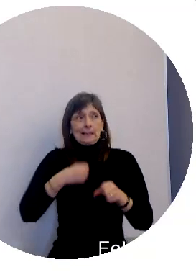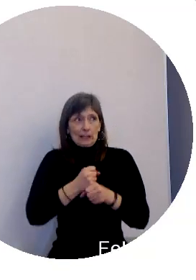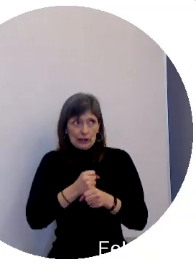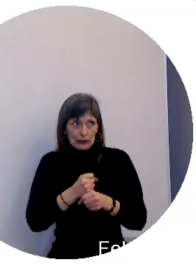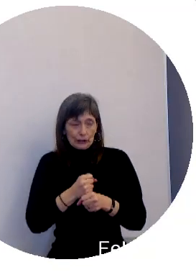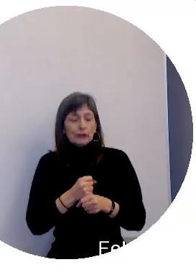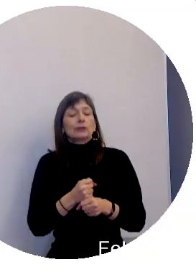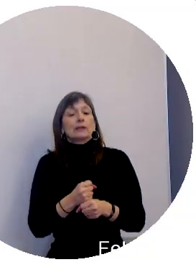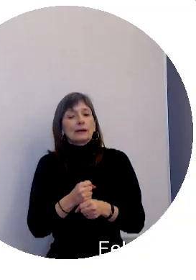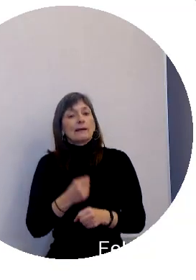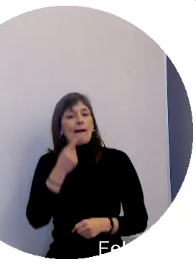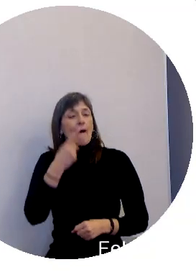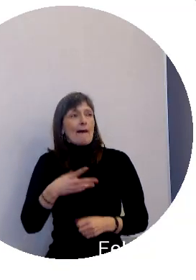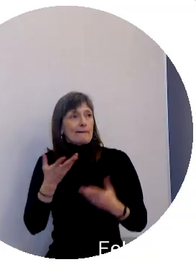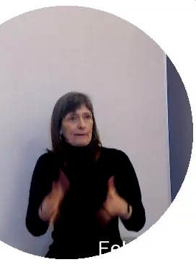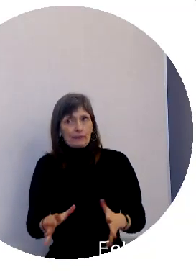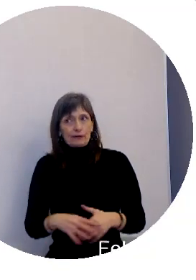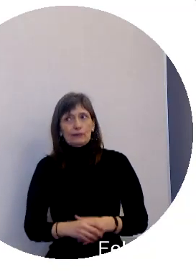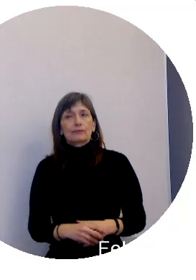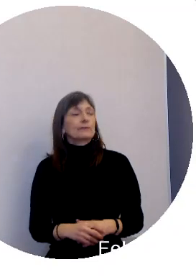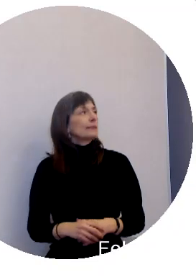phased implementation of that policy.